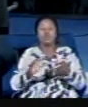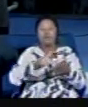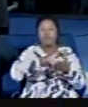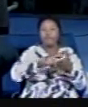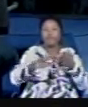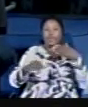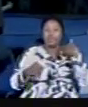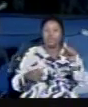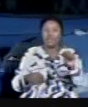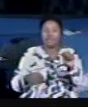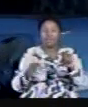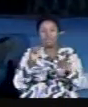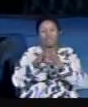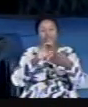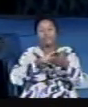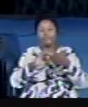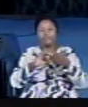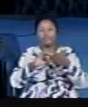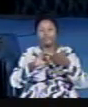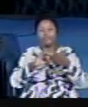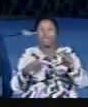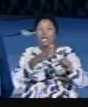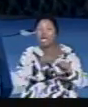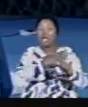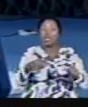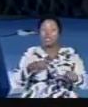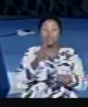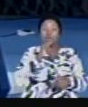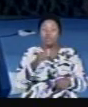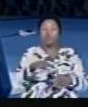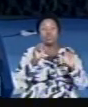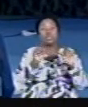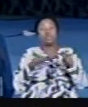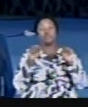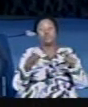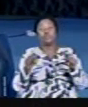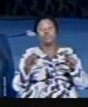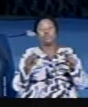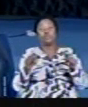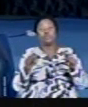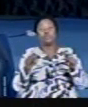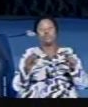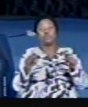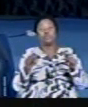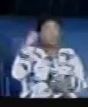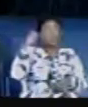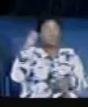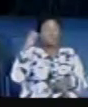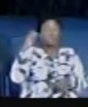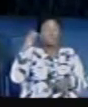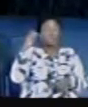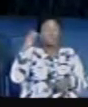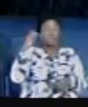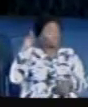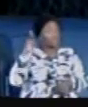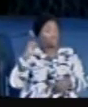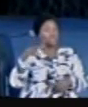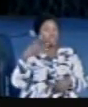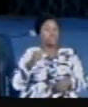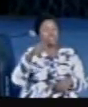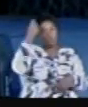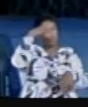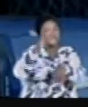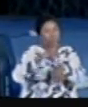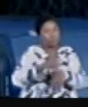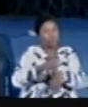verse 10, and they were not able to resist the wisdom and the spirit